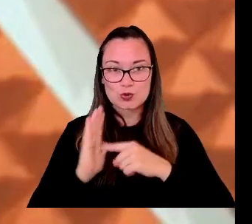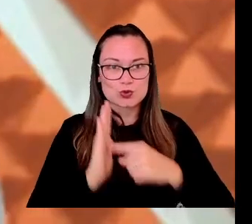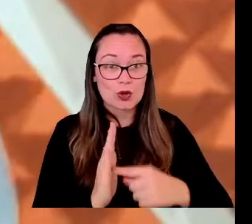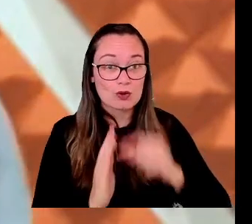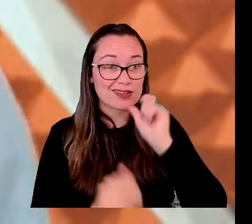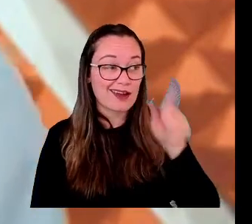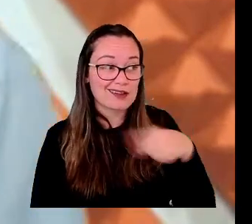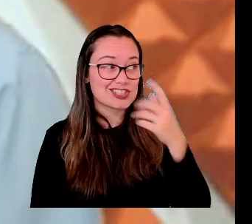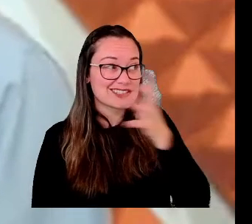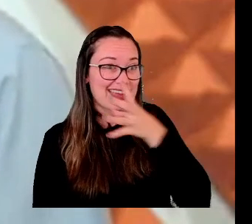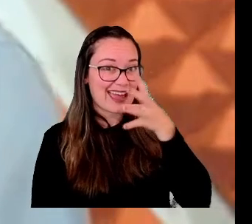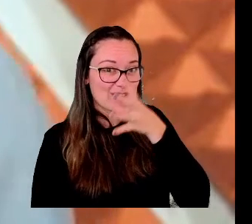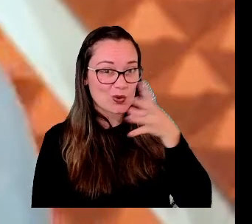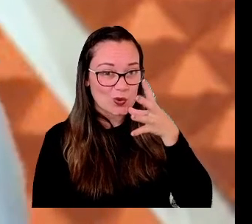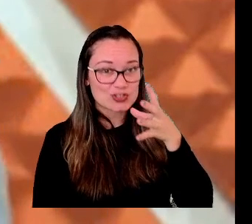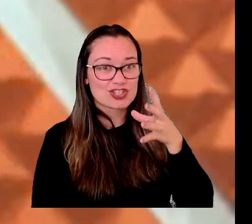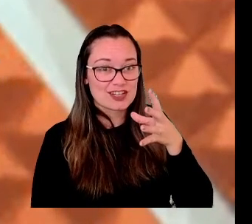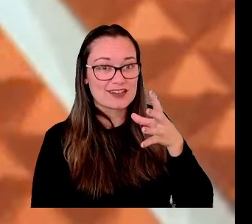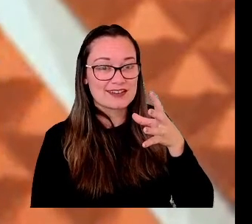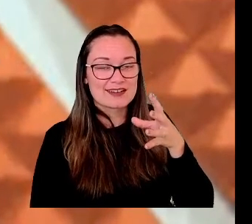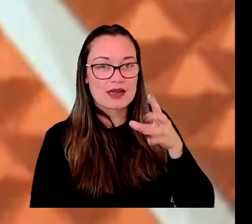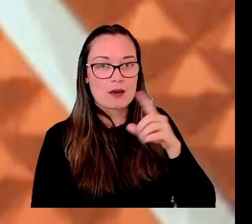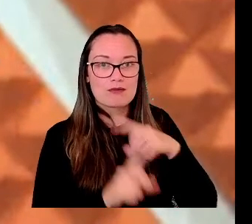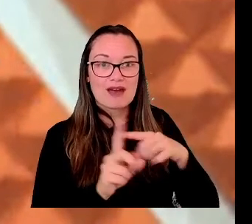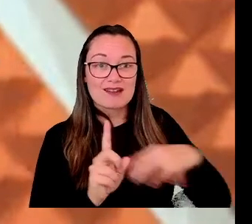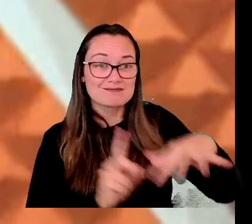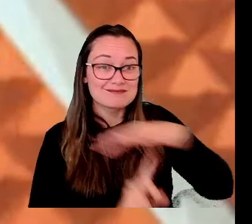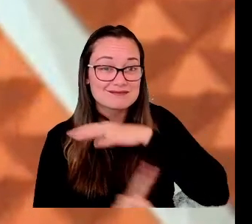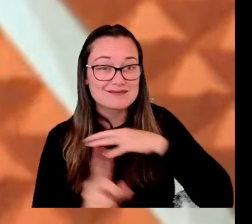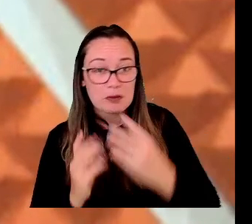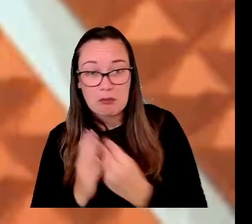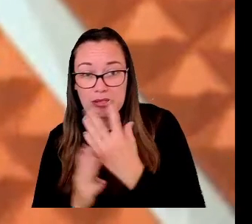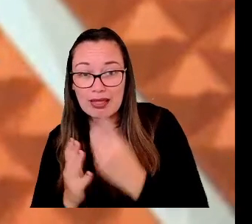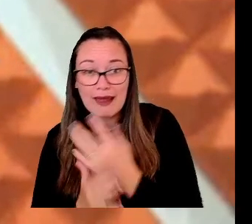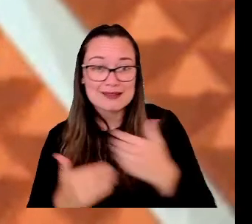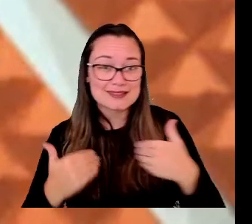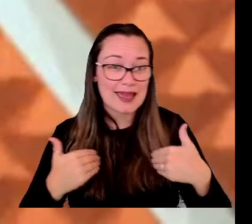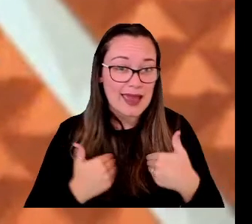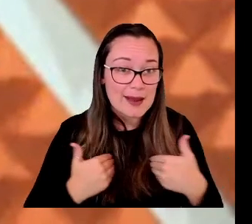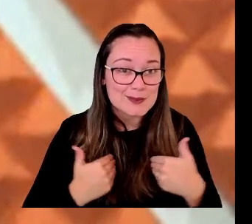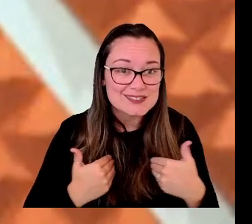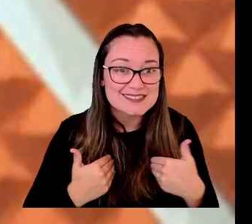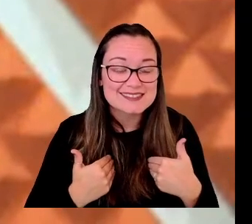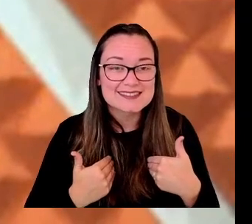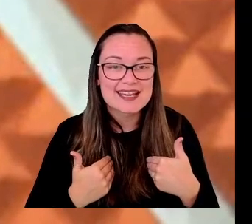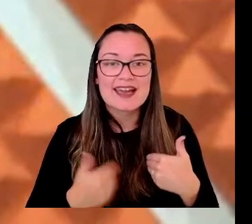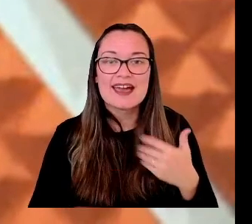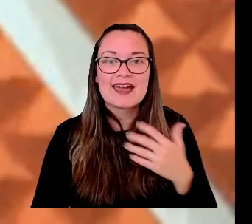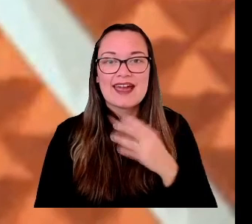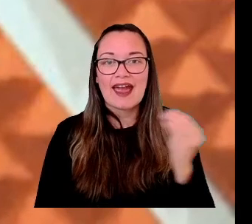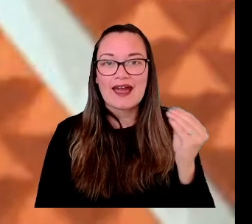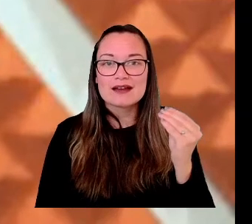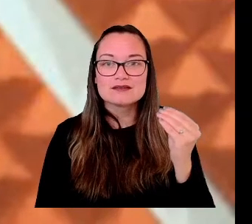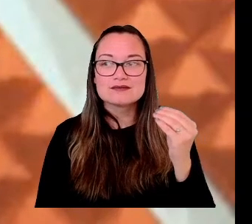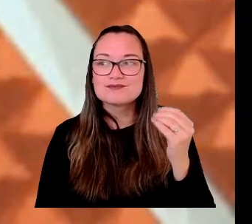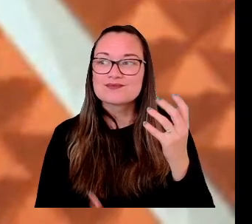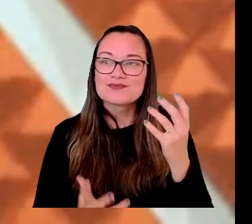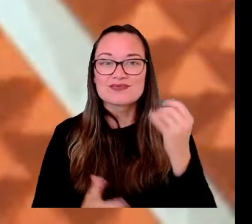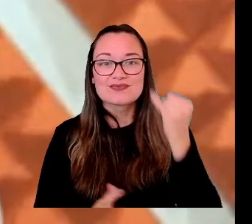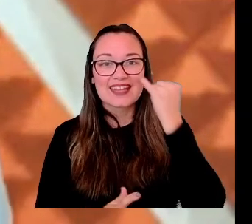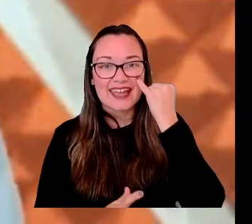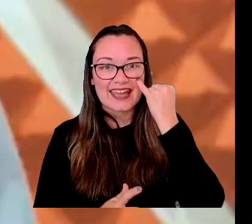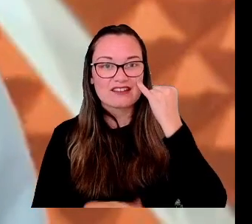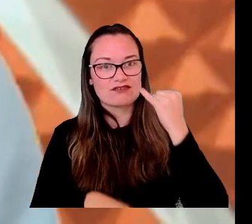just agriculture, but the environment of plants and animals, and kind of if you're a